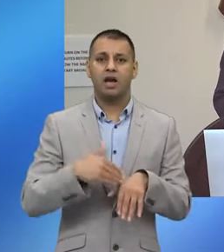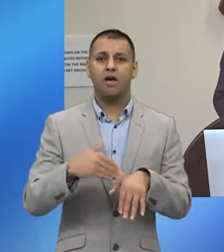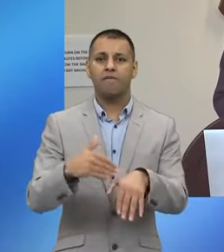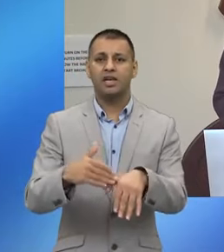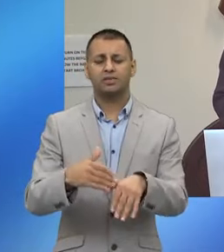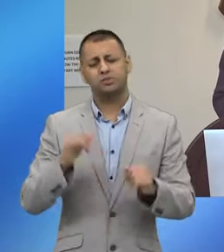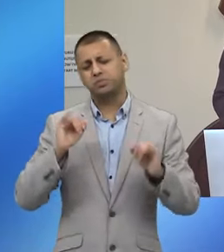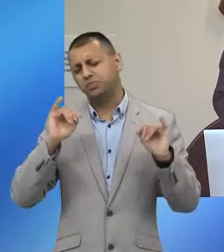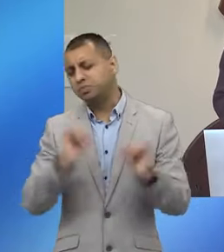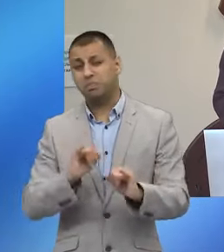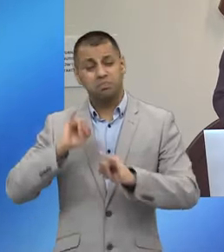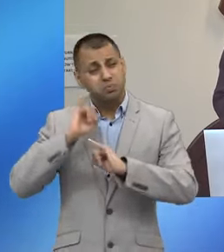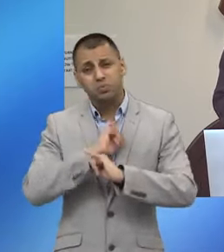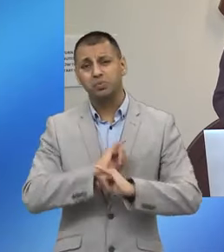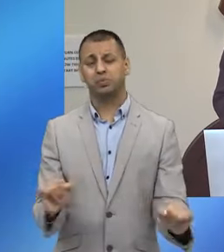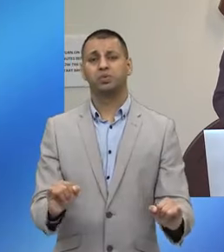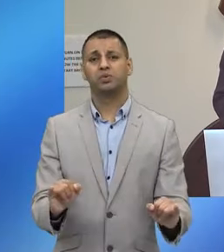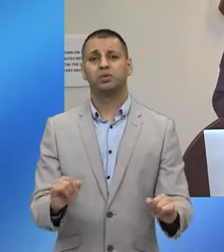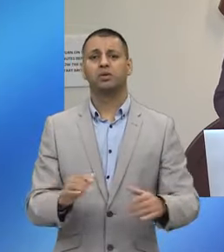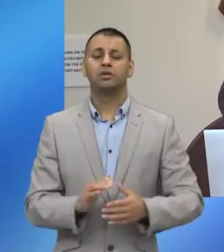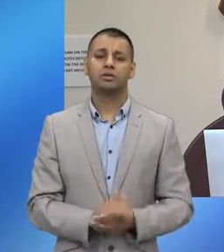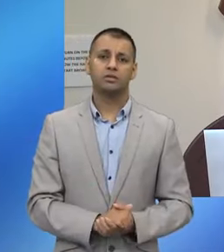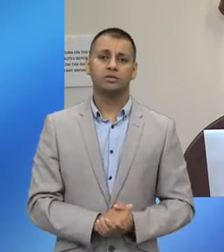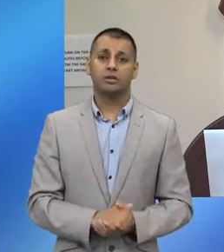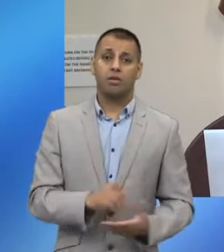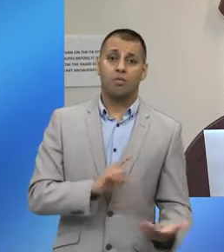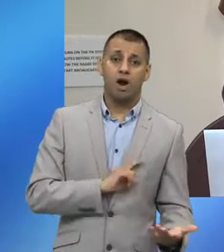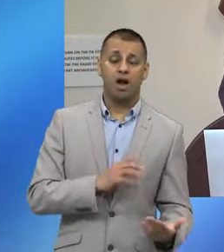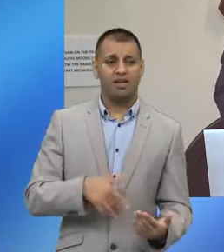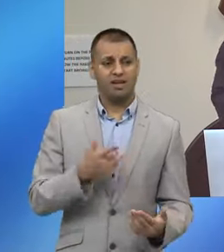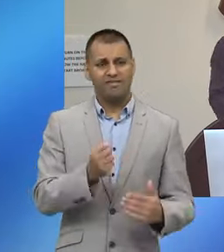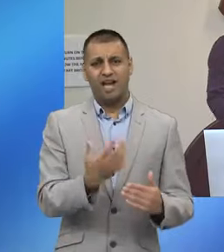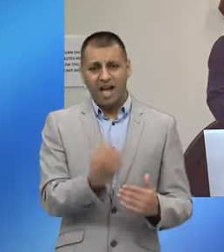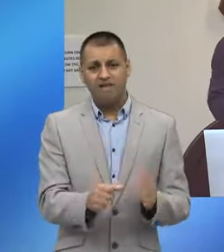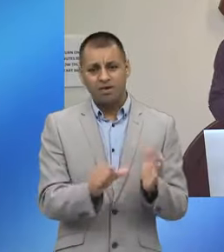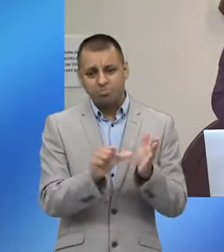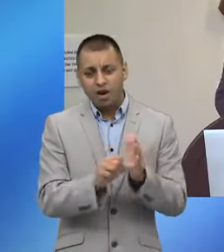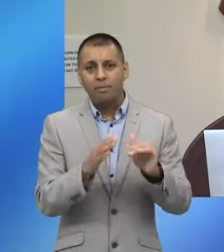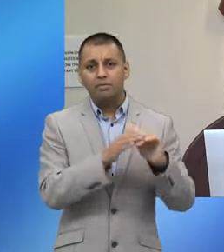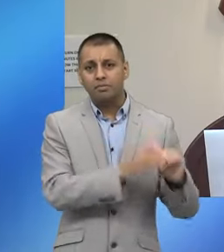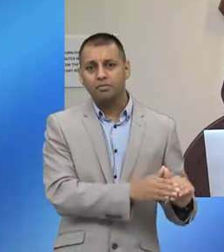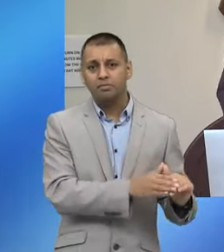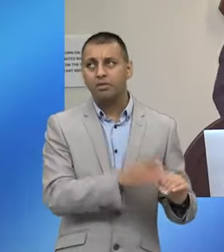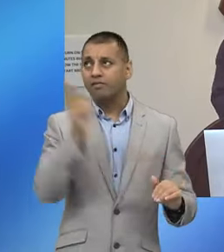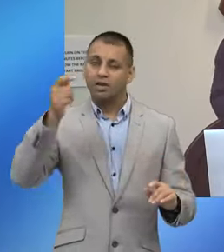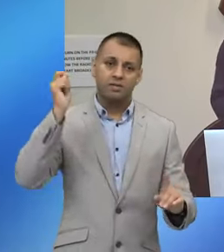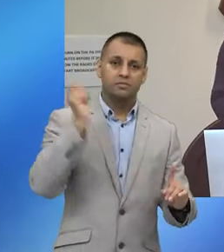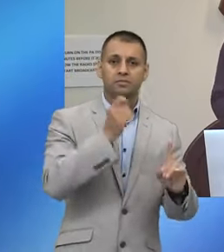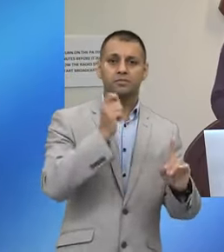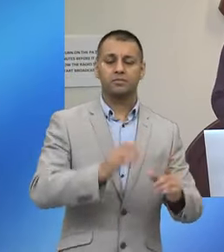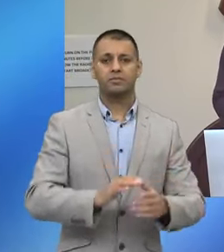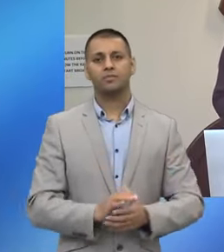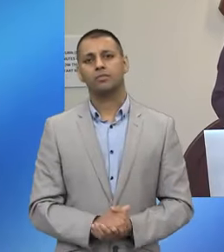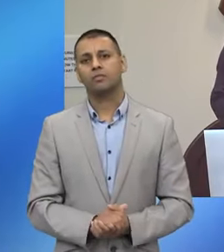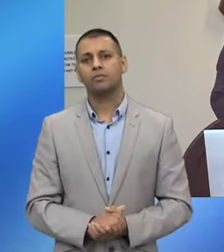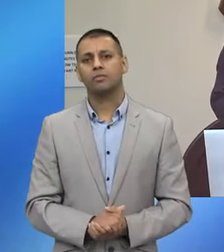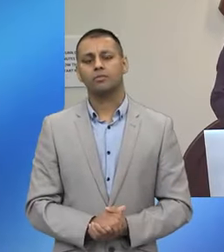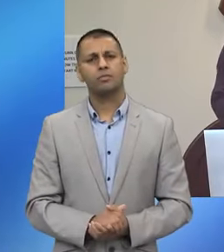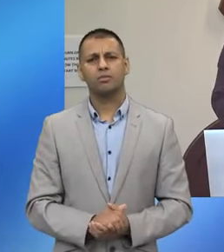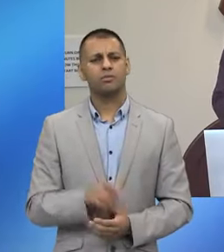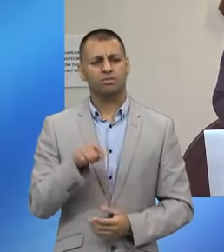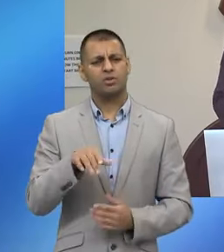been affected adversely, tremendously, as a result of the so-called handicap Allah Azza wa Jal has decreed.